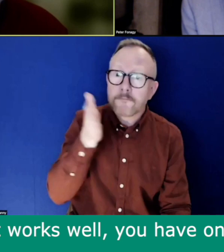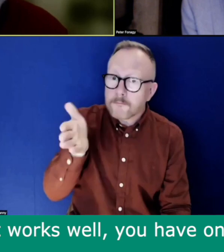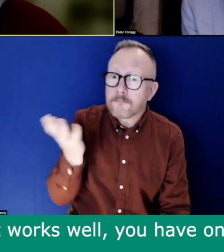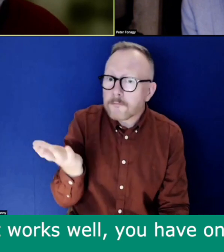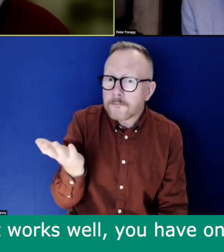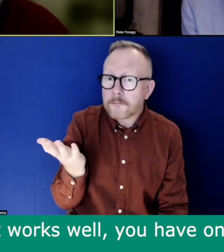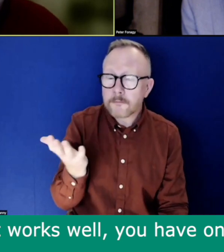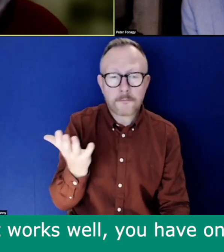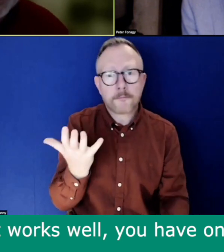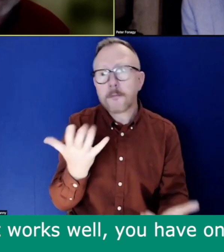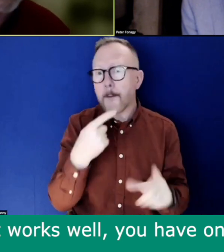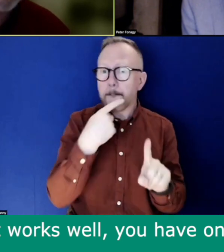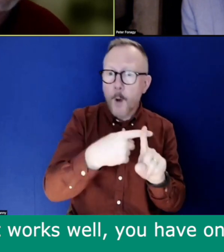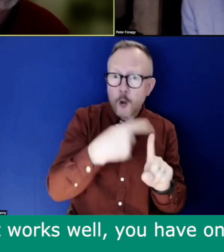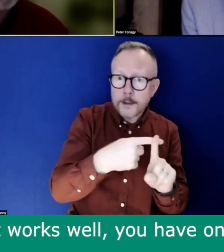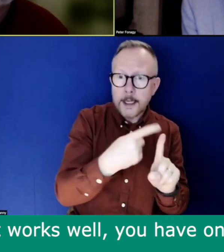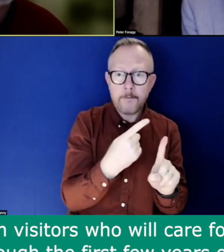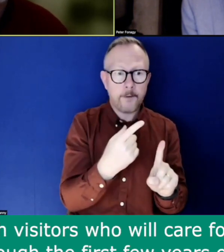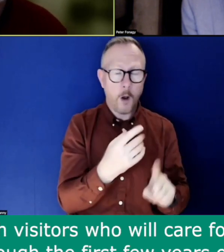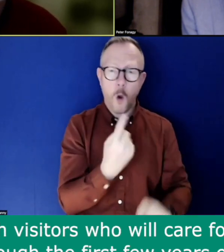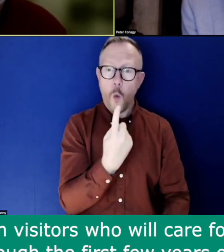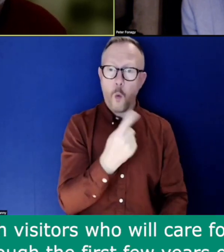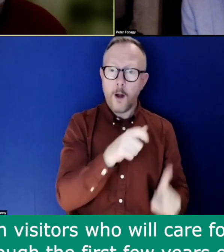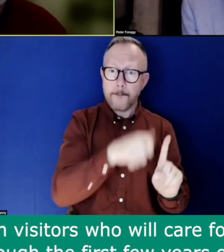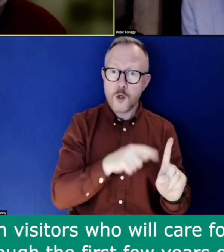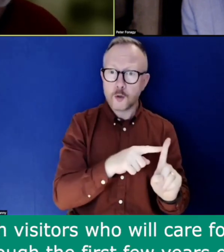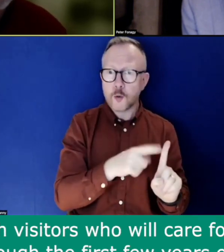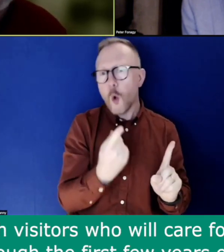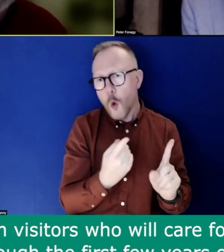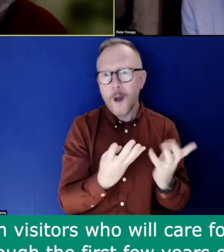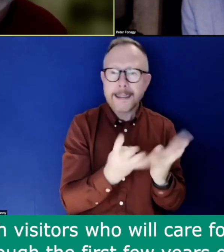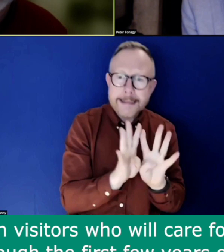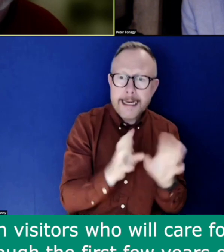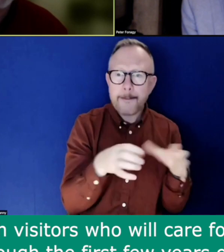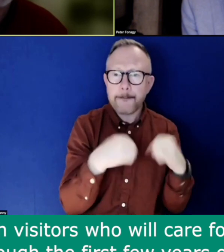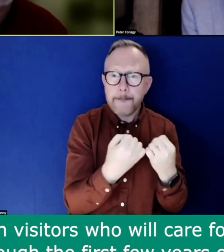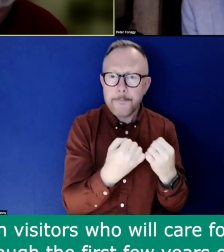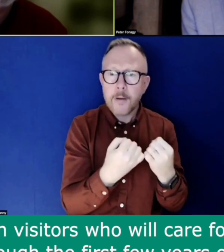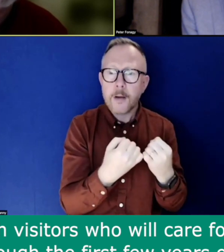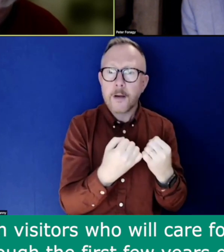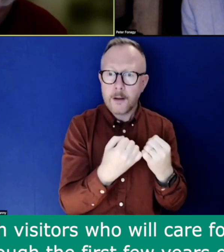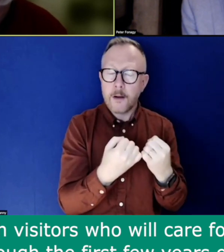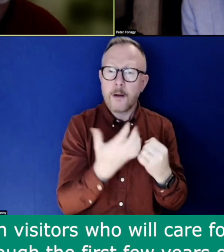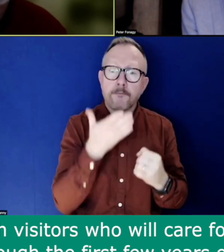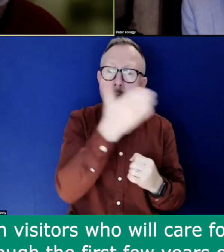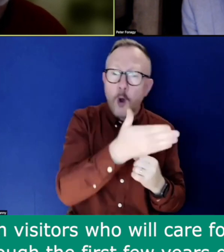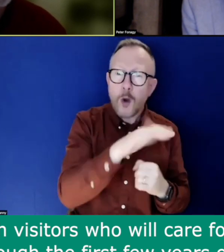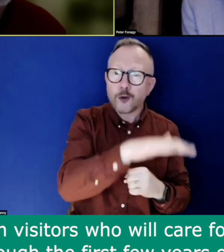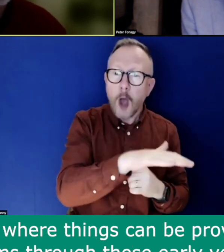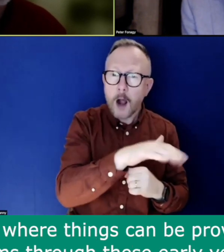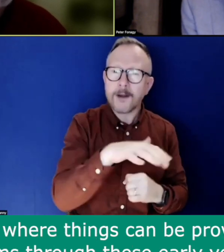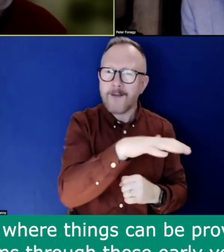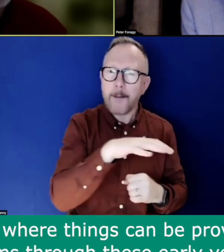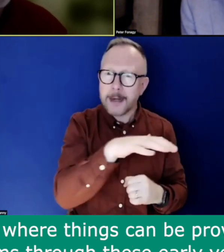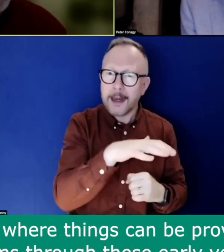where it works well, you have one or a team, small group of health visitors who will care for a particular child and family through the first years of their